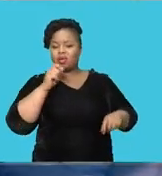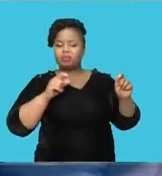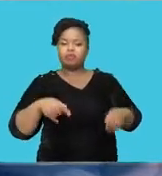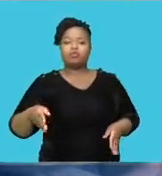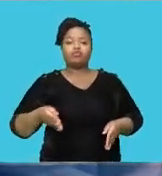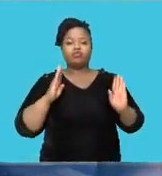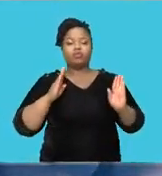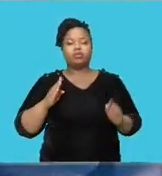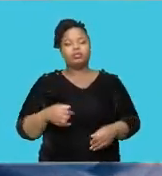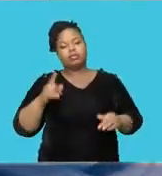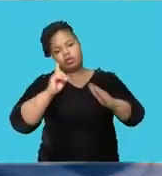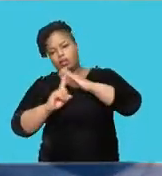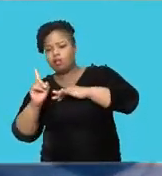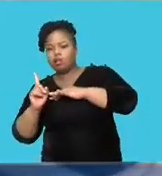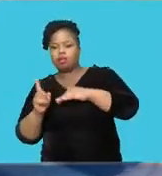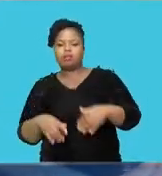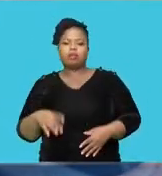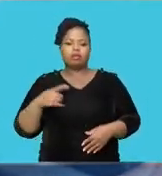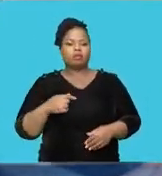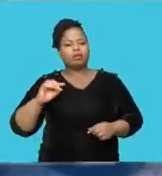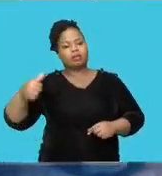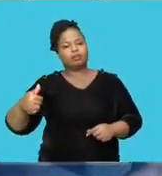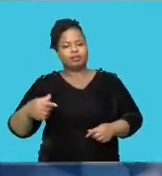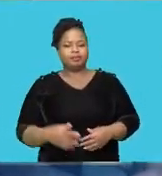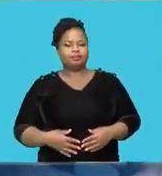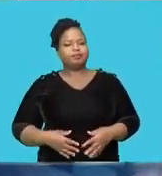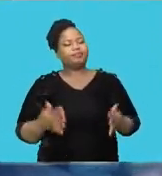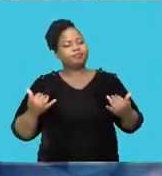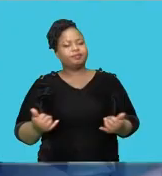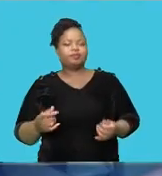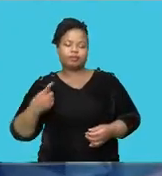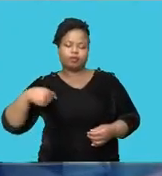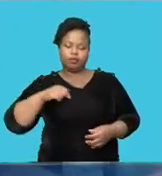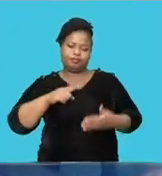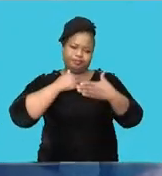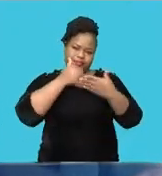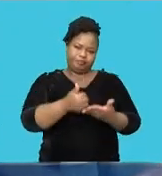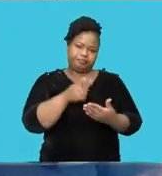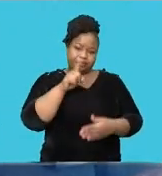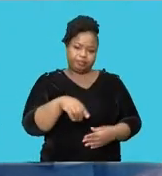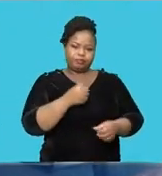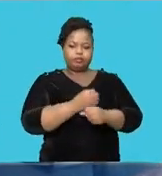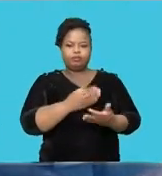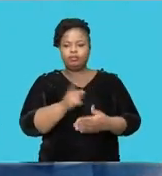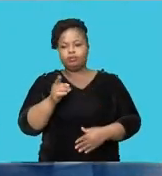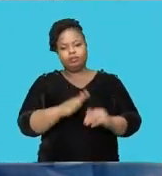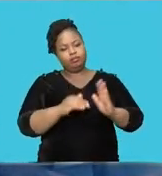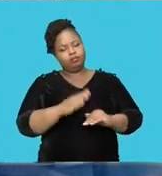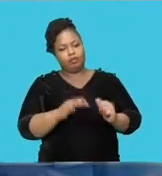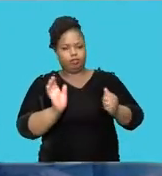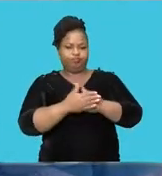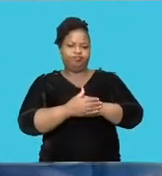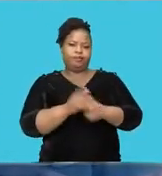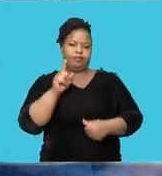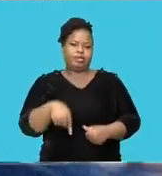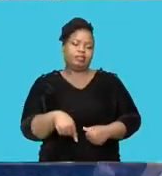road and they enter inside here and go on the other side. So let us help, let us ensure that this building gets sealed. We are going to